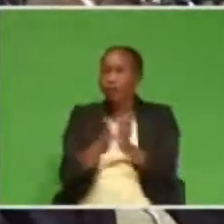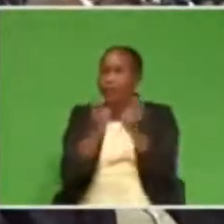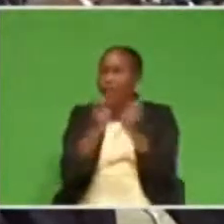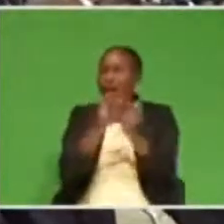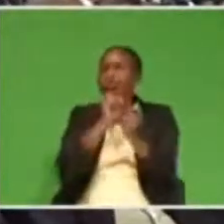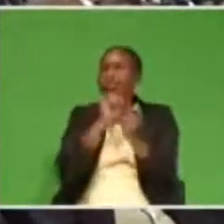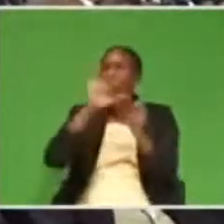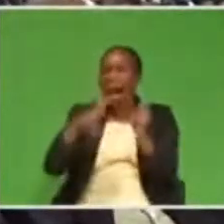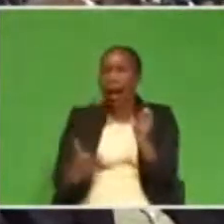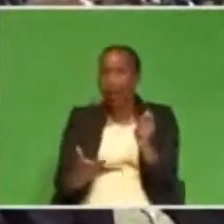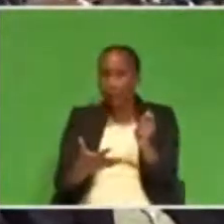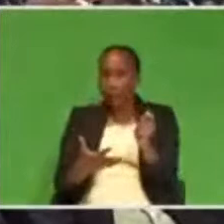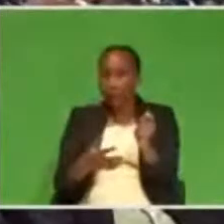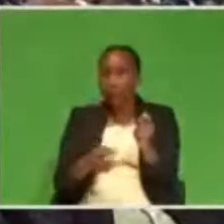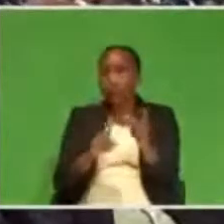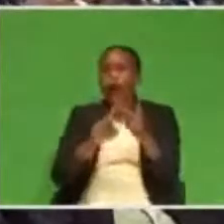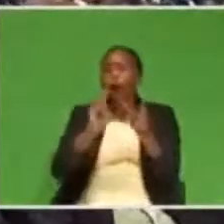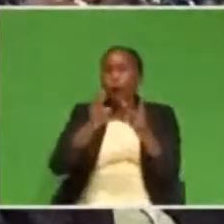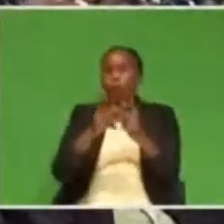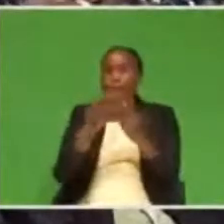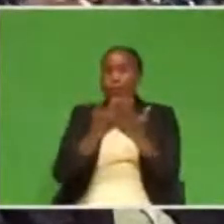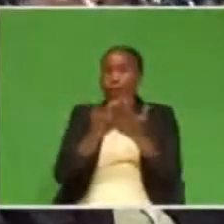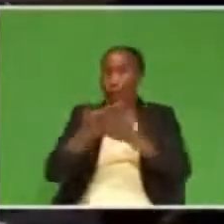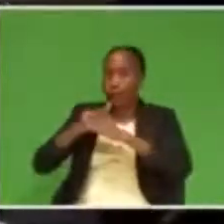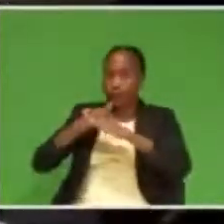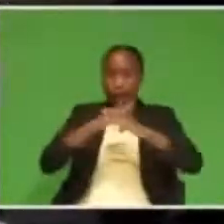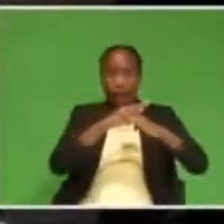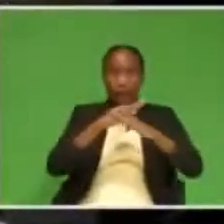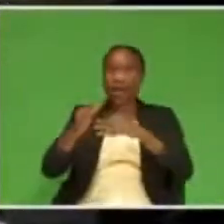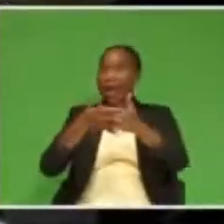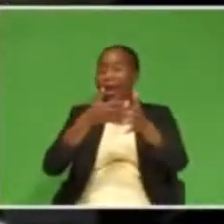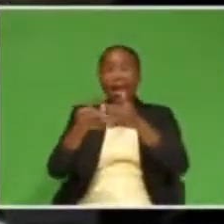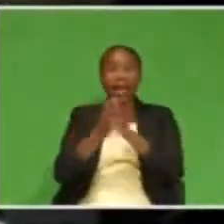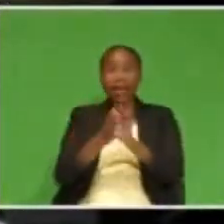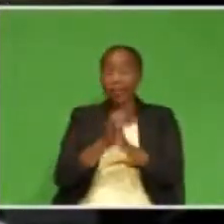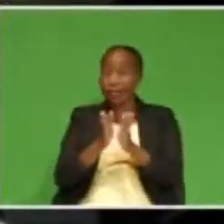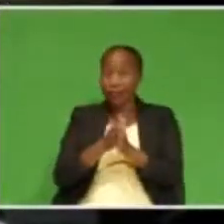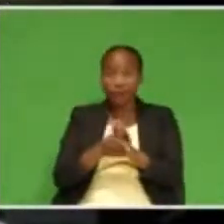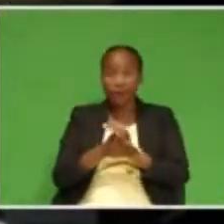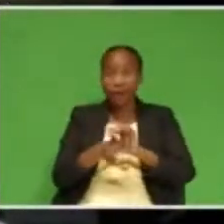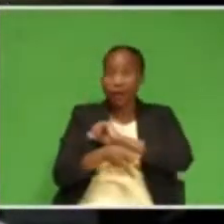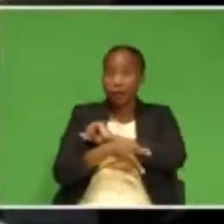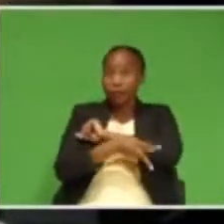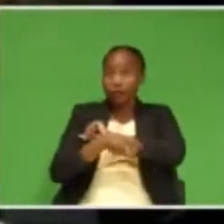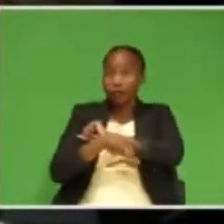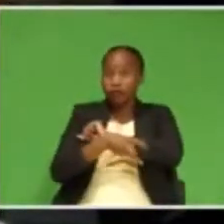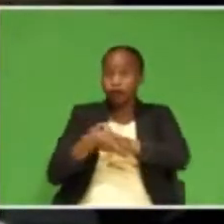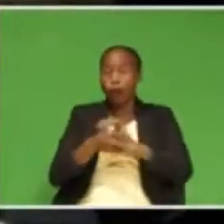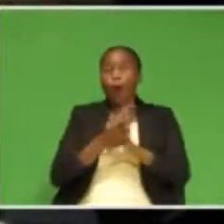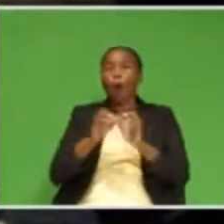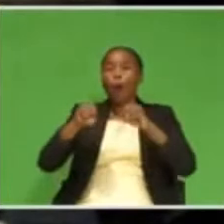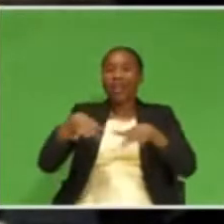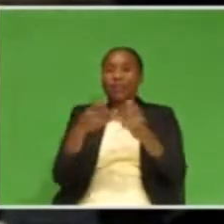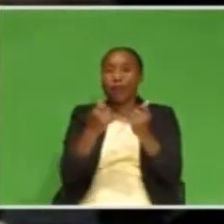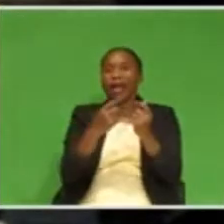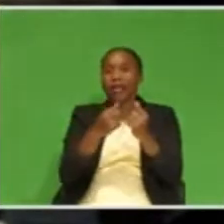in order to guard against any abuses of funds needed to attend to this disaster.